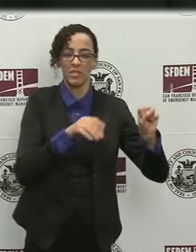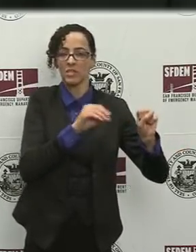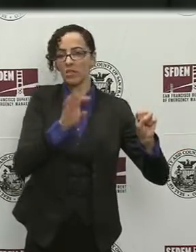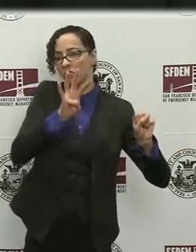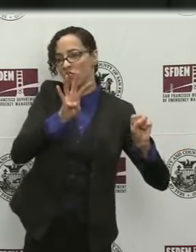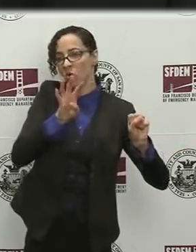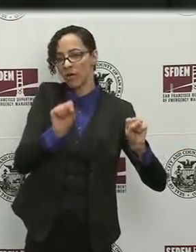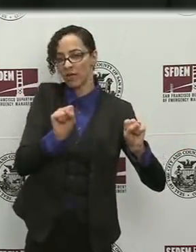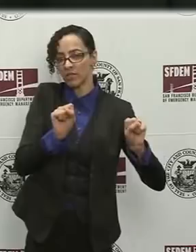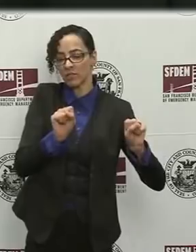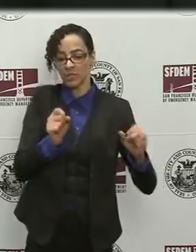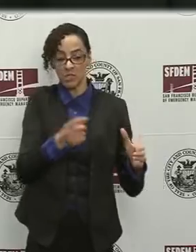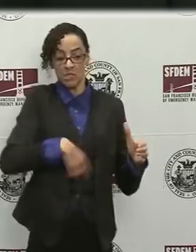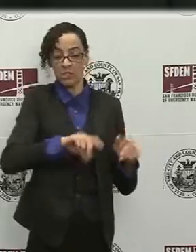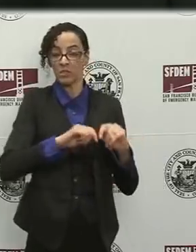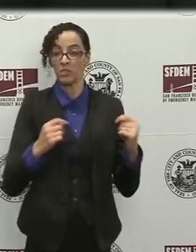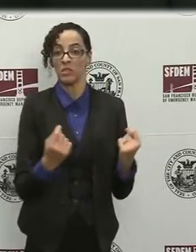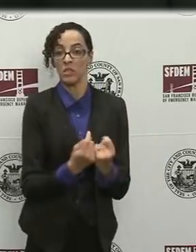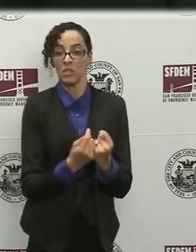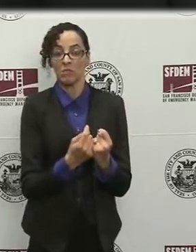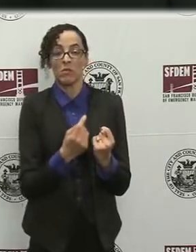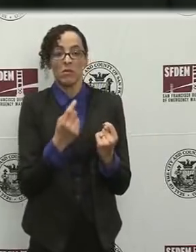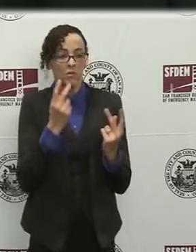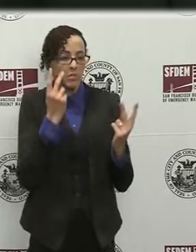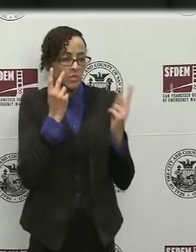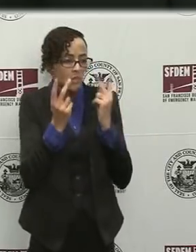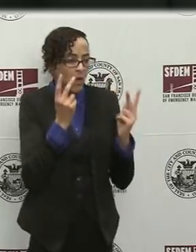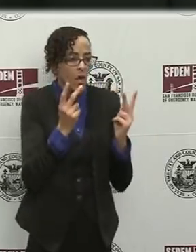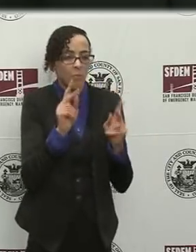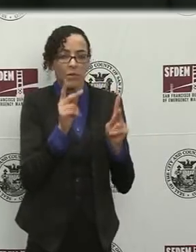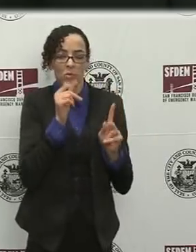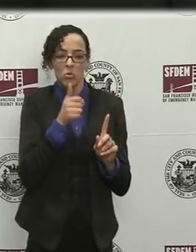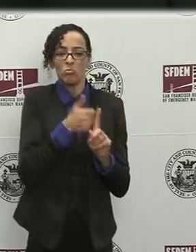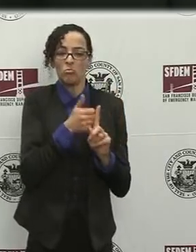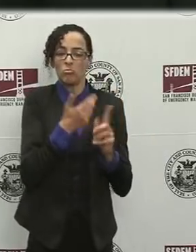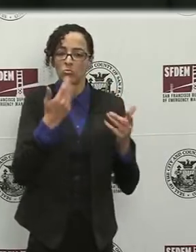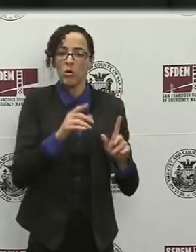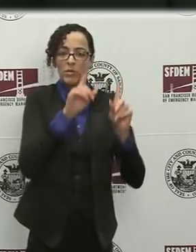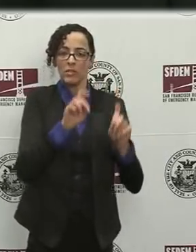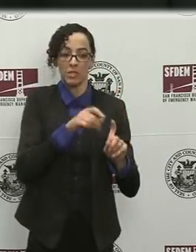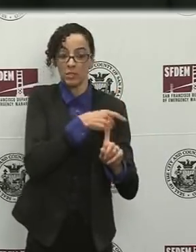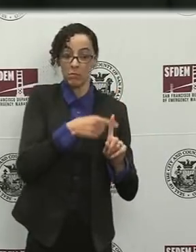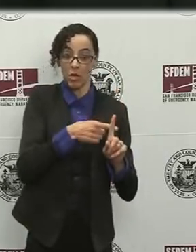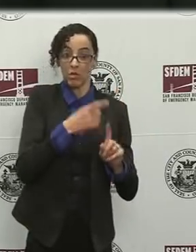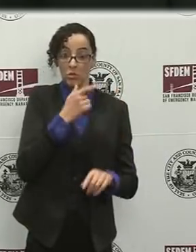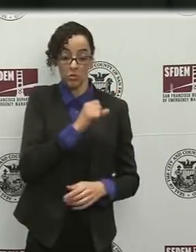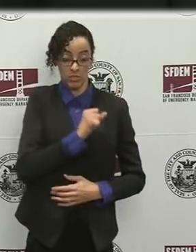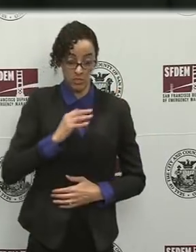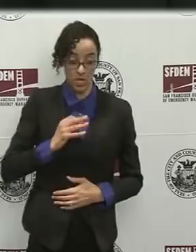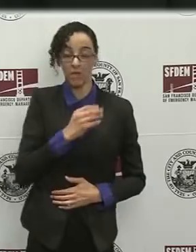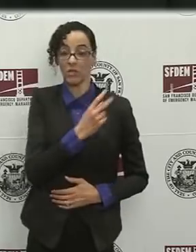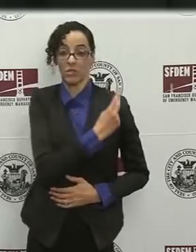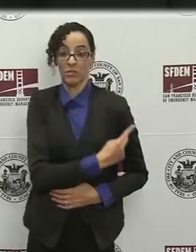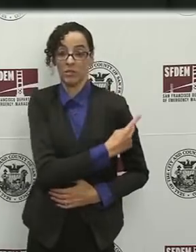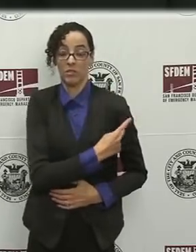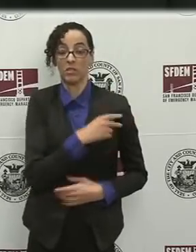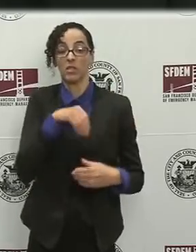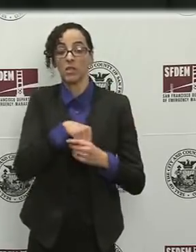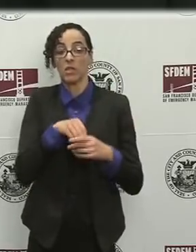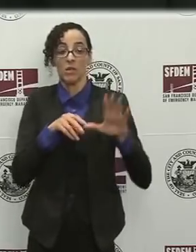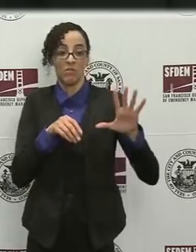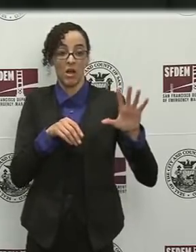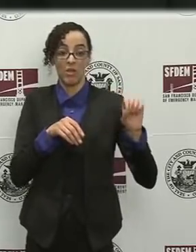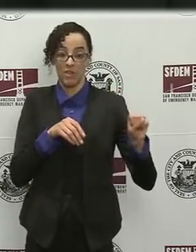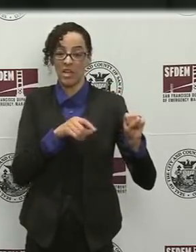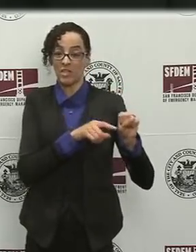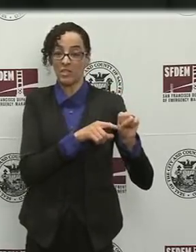And they, based on the people who have already tested positive, the staff and the patients at 5S, they